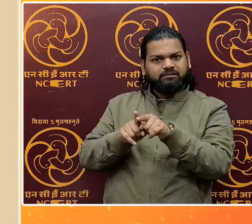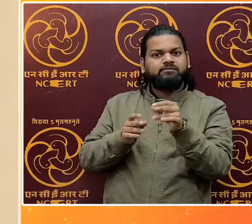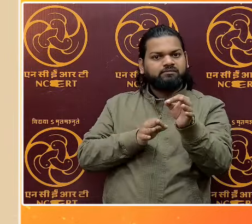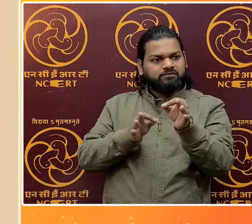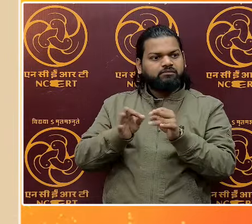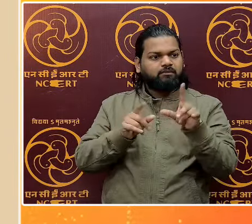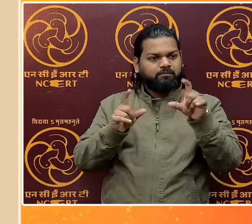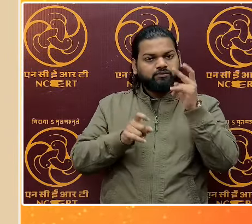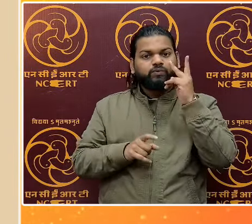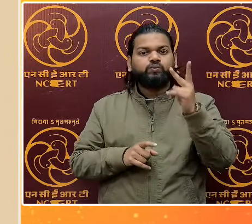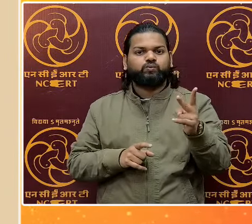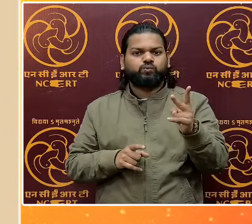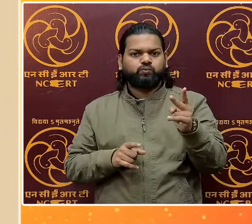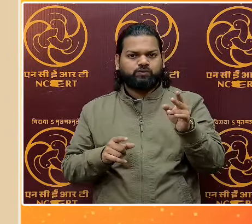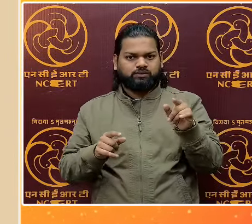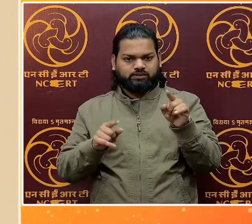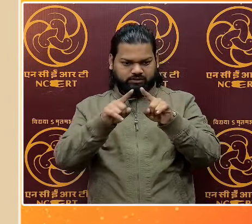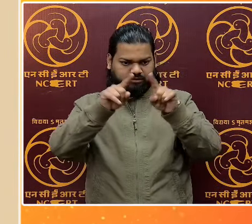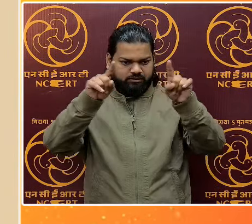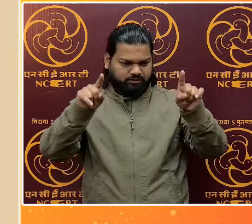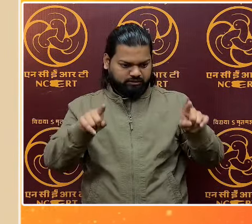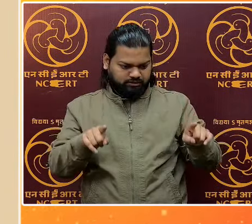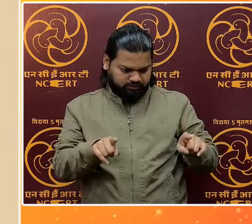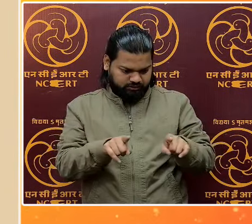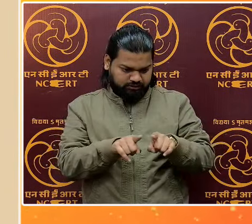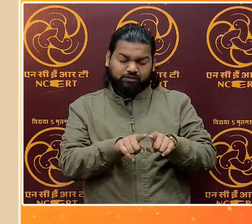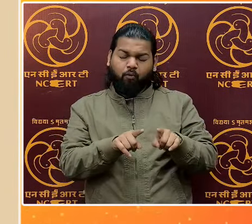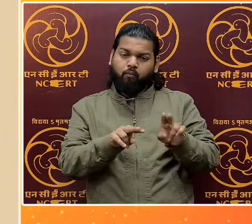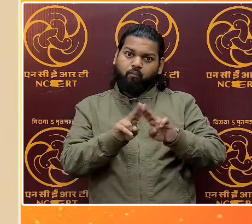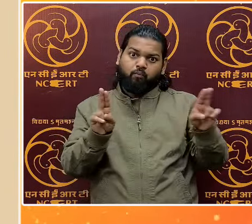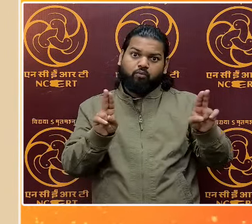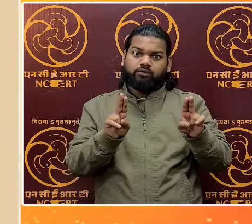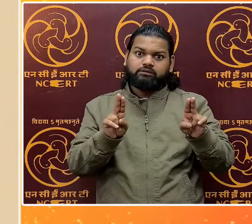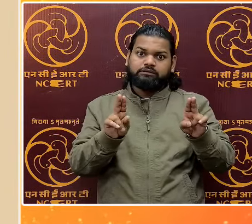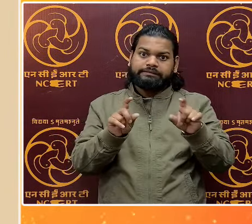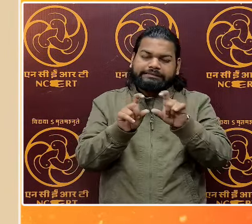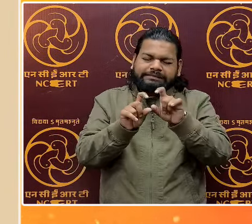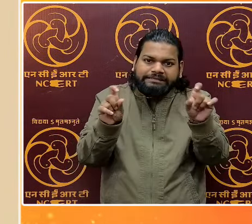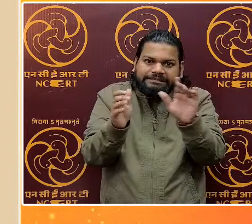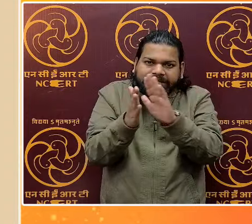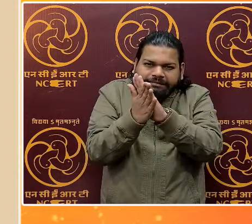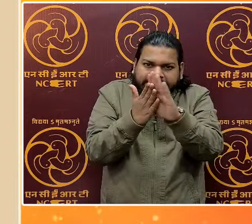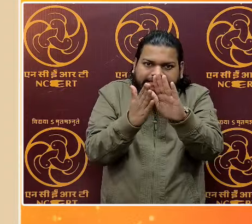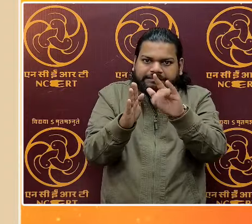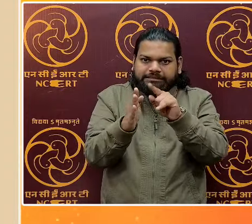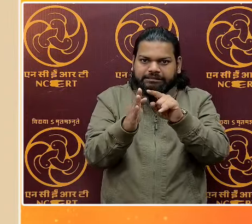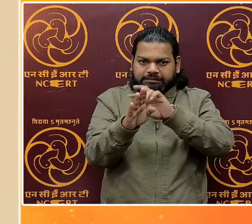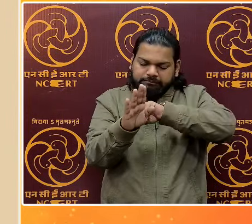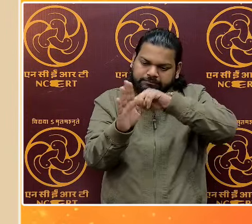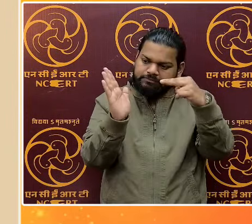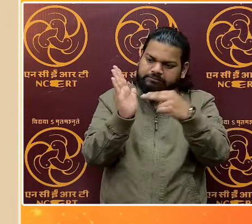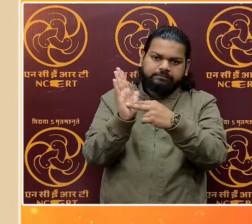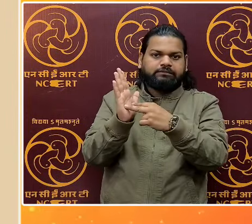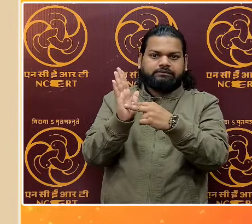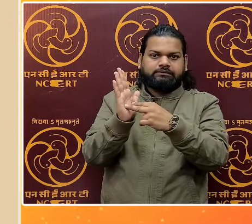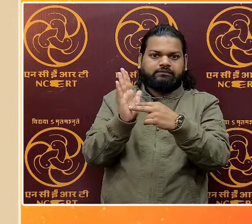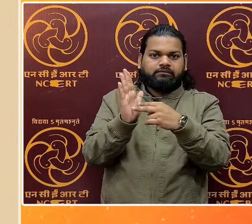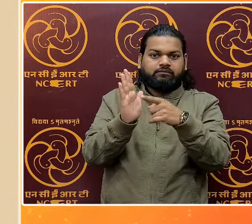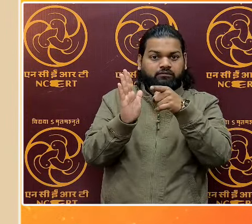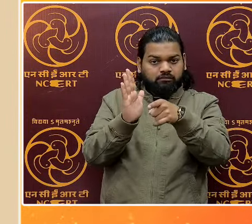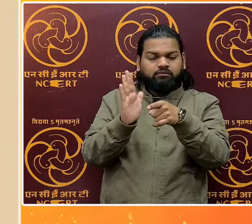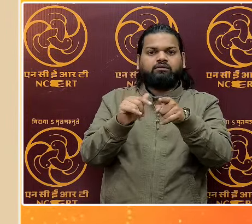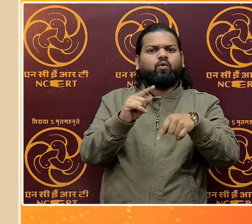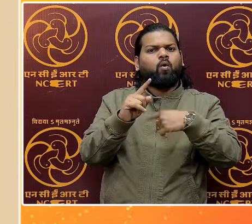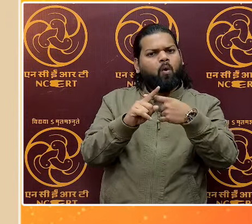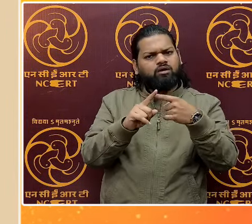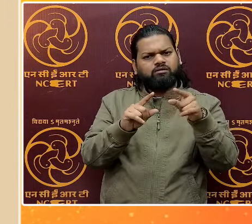that it is a piece of a transparent material. Either it is made up of glass or it is made up of plastic, and